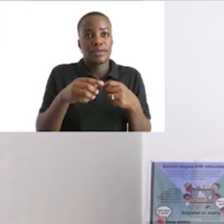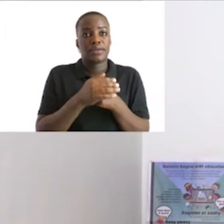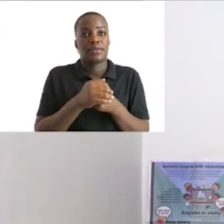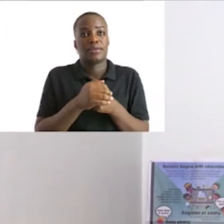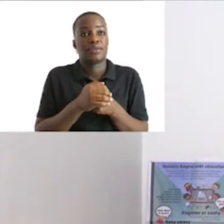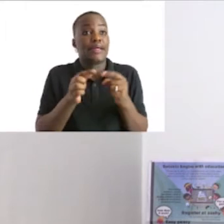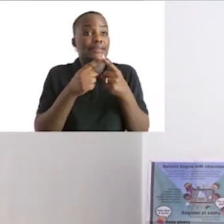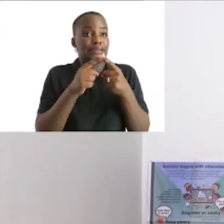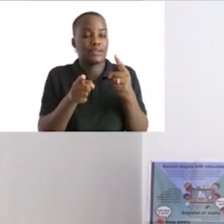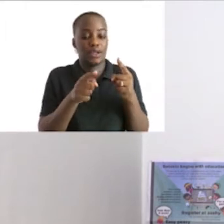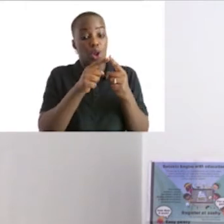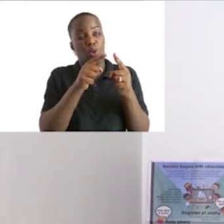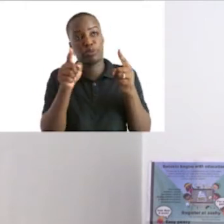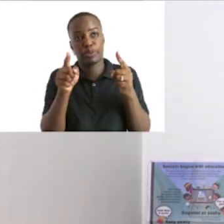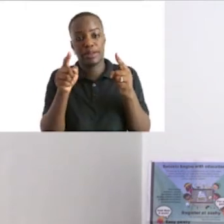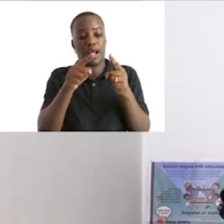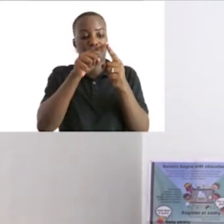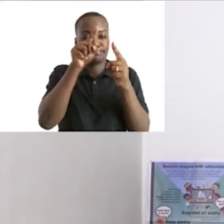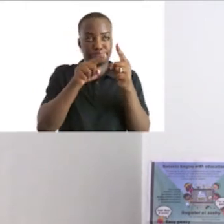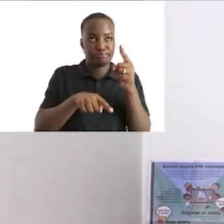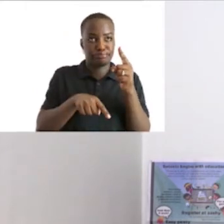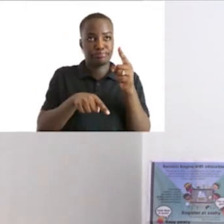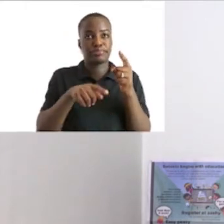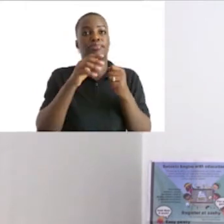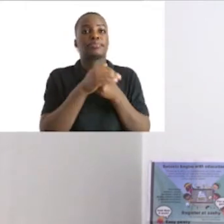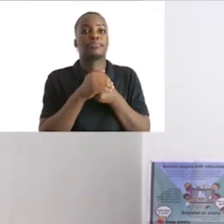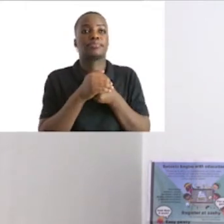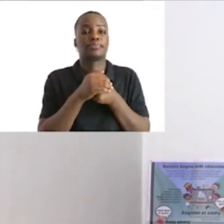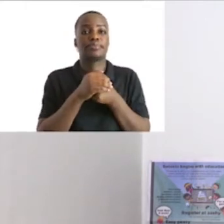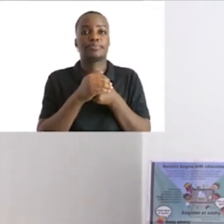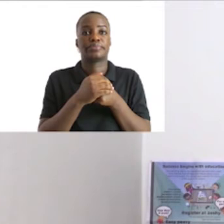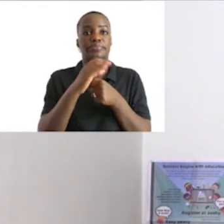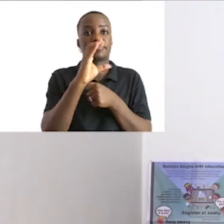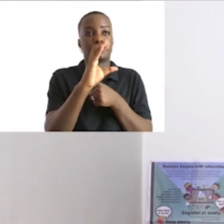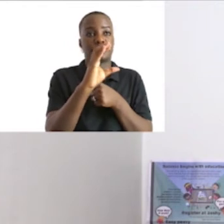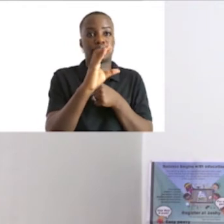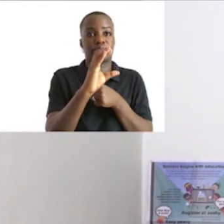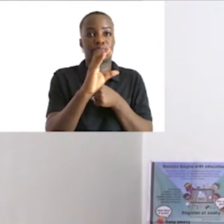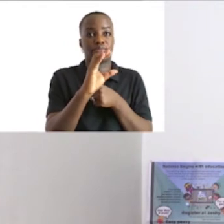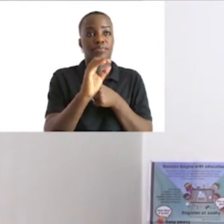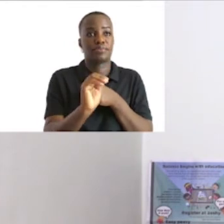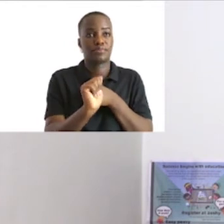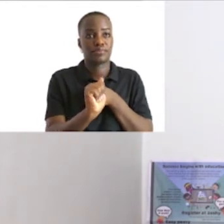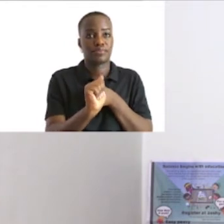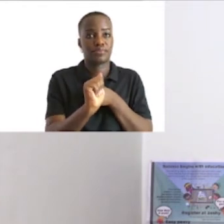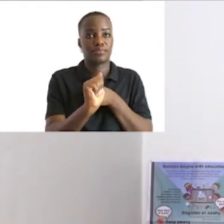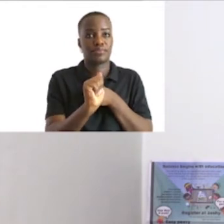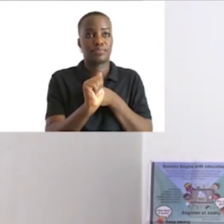try a different direction. Let's go down. K,